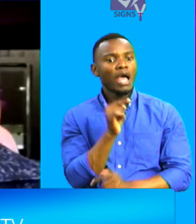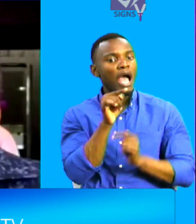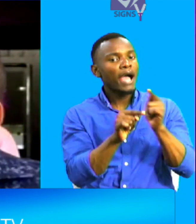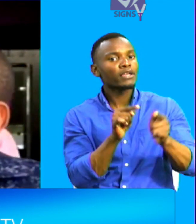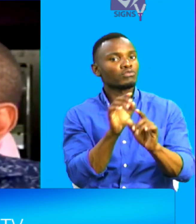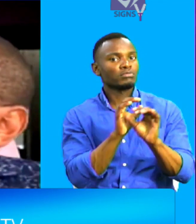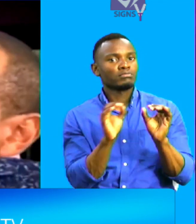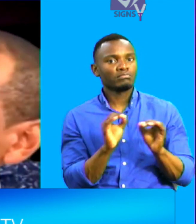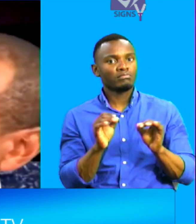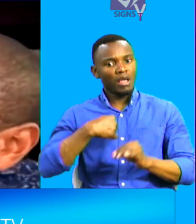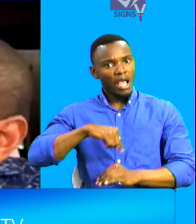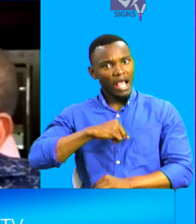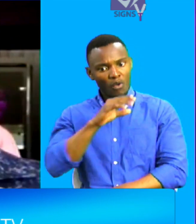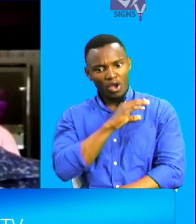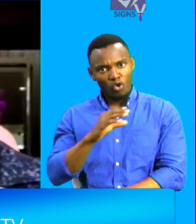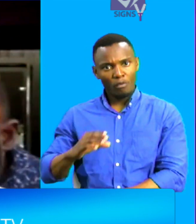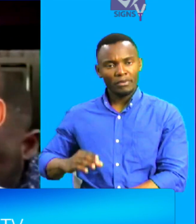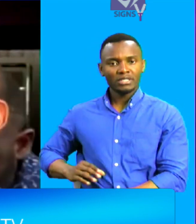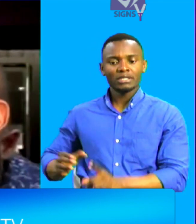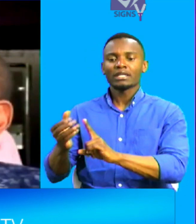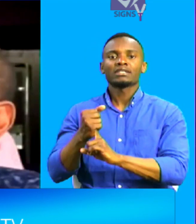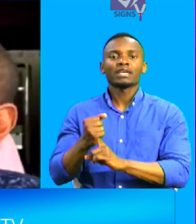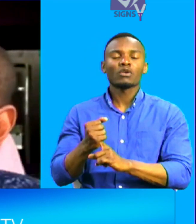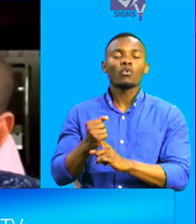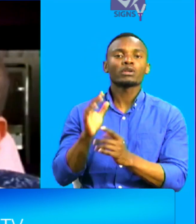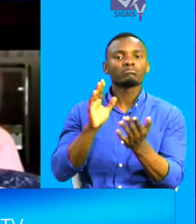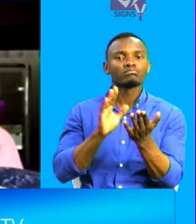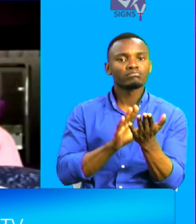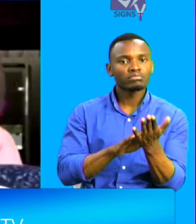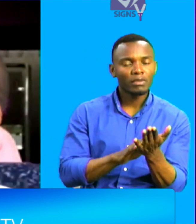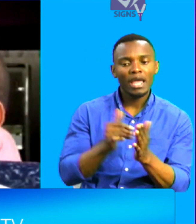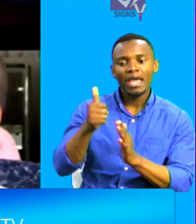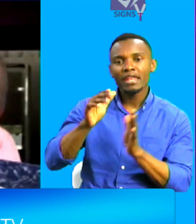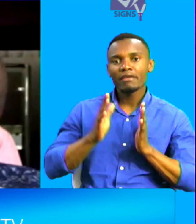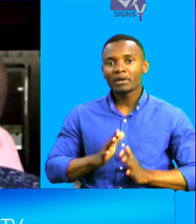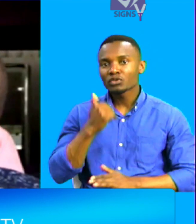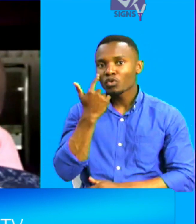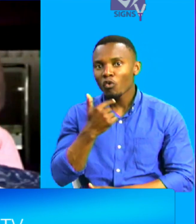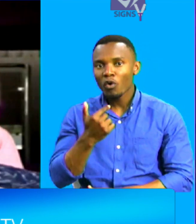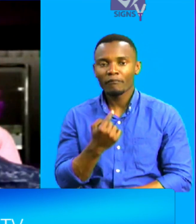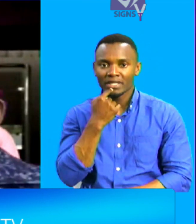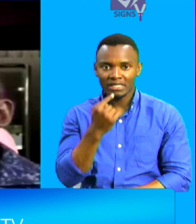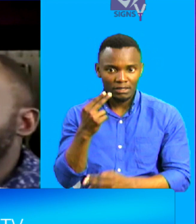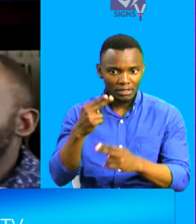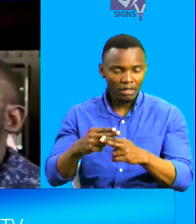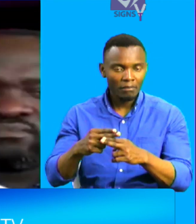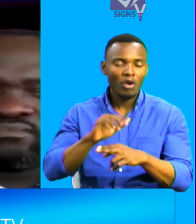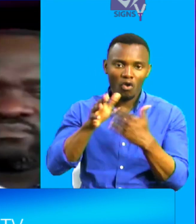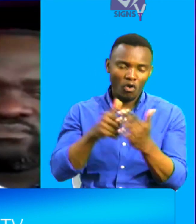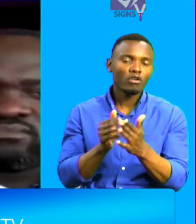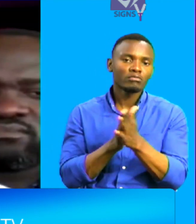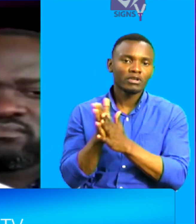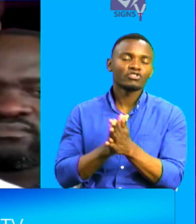Kamati yetu tunachukua ushahidi, na yeyote ambaye ametajwa wanakuwa persons of